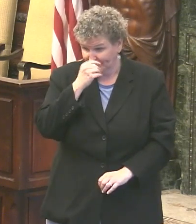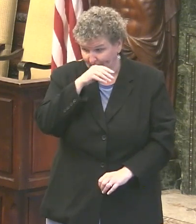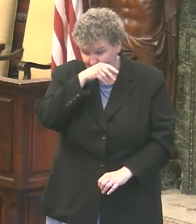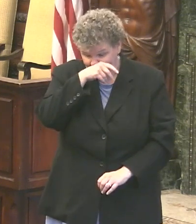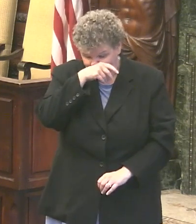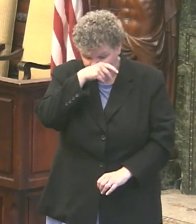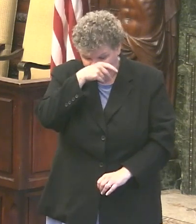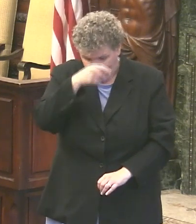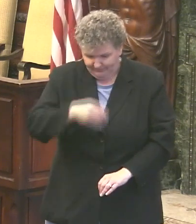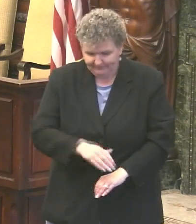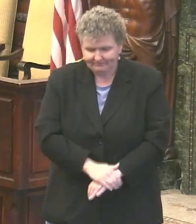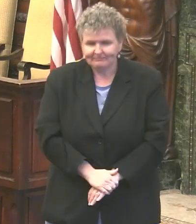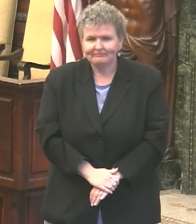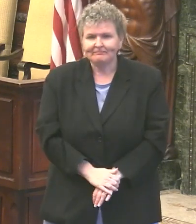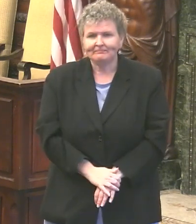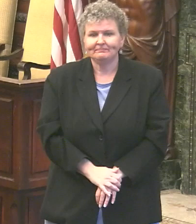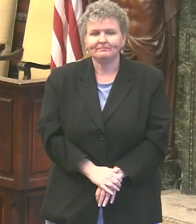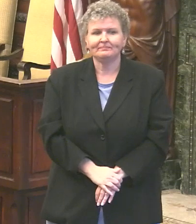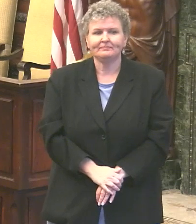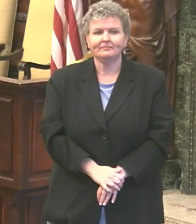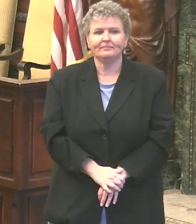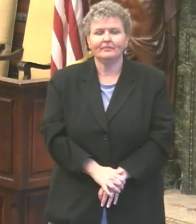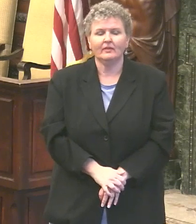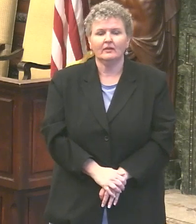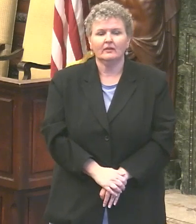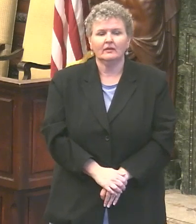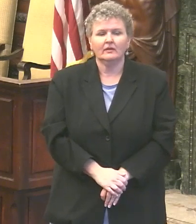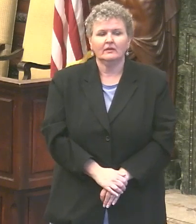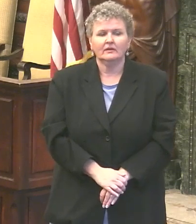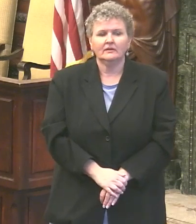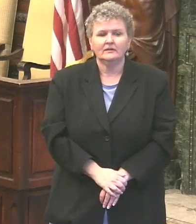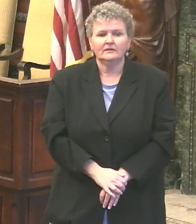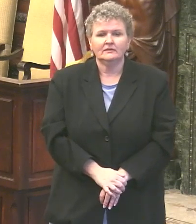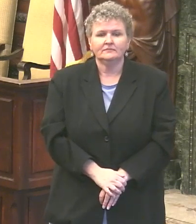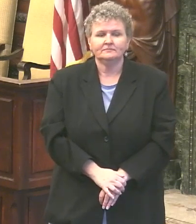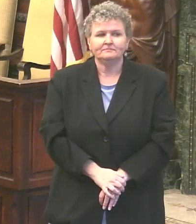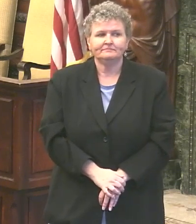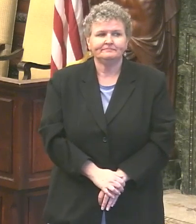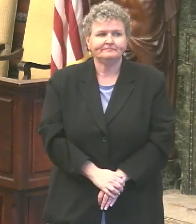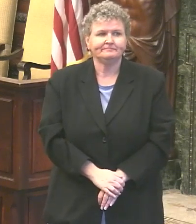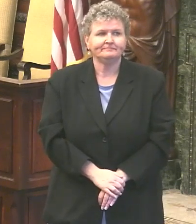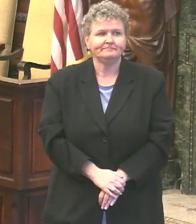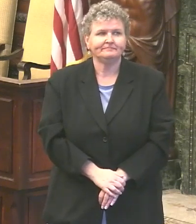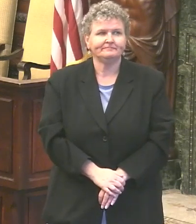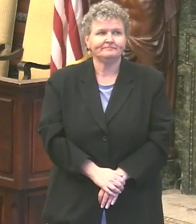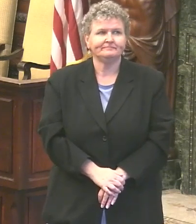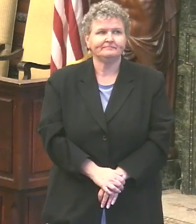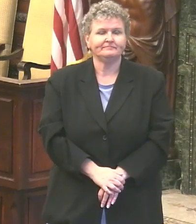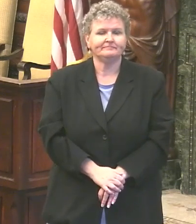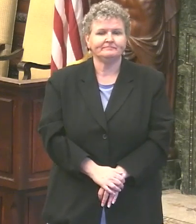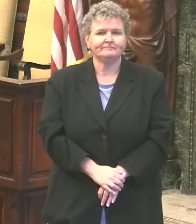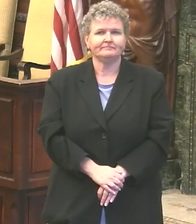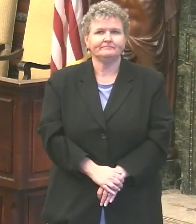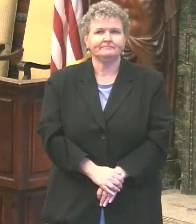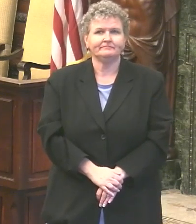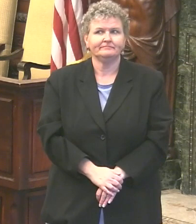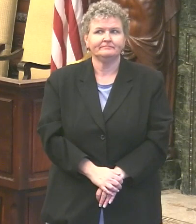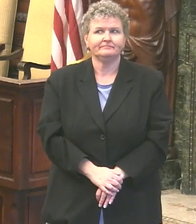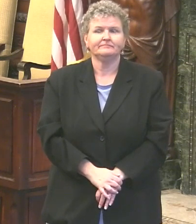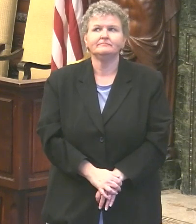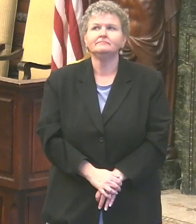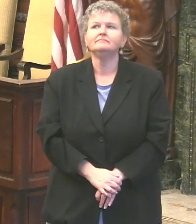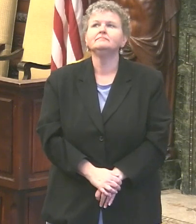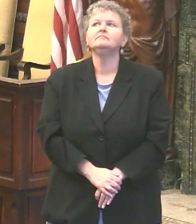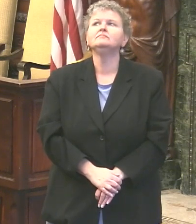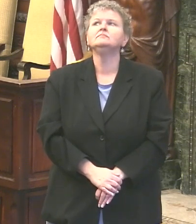nadie y que es mucho más peligroso el no usarlas, es peligroso para los niños mismos y es peligroso para las personas mayores con quienes estos niños están en